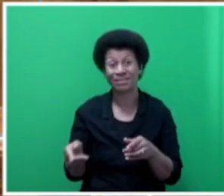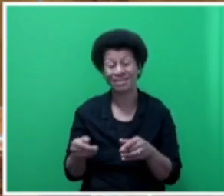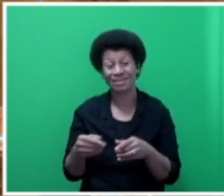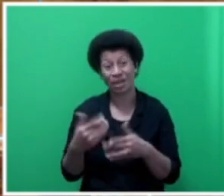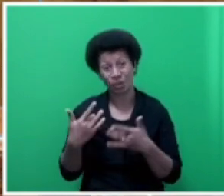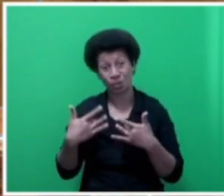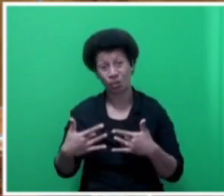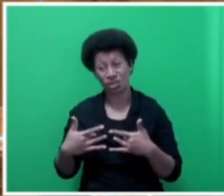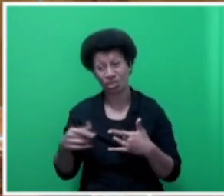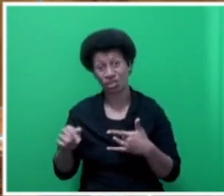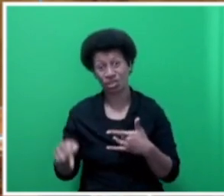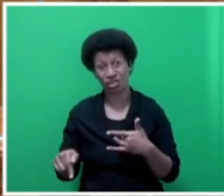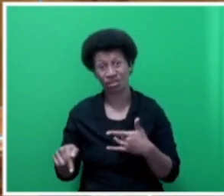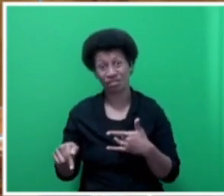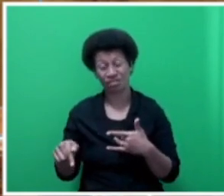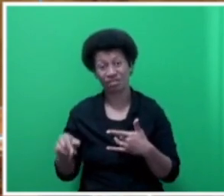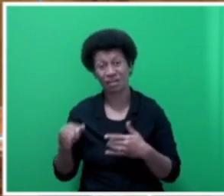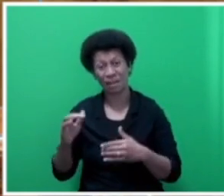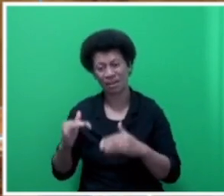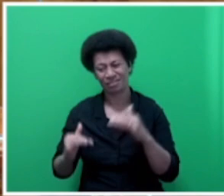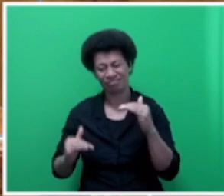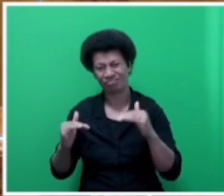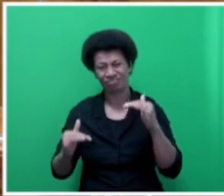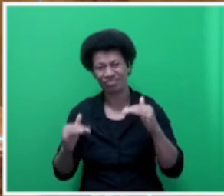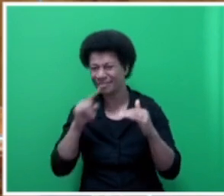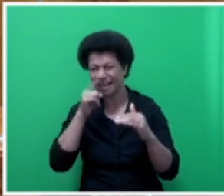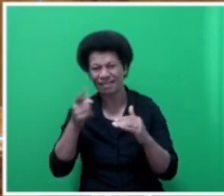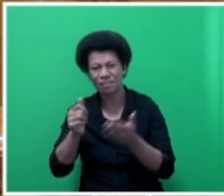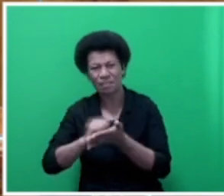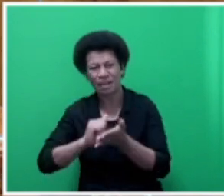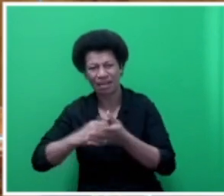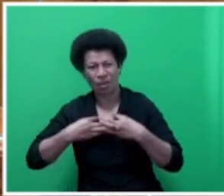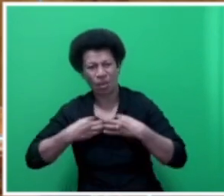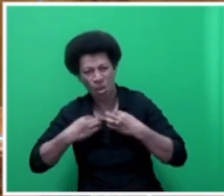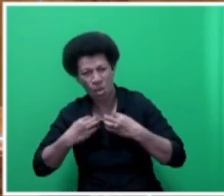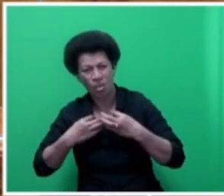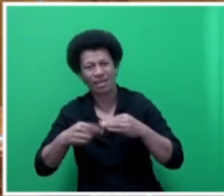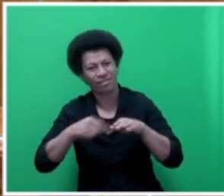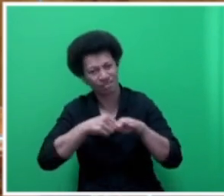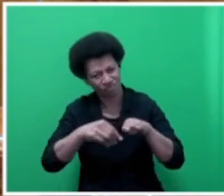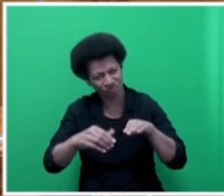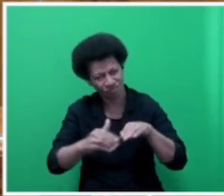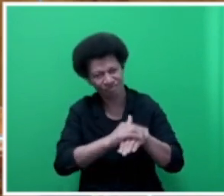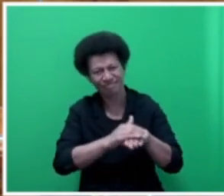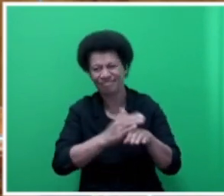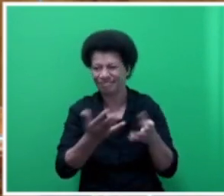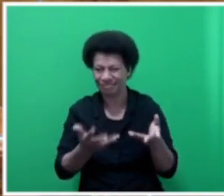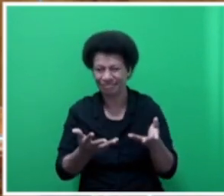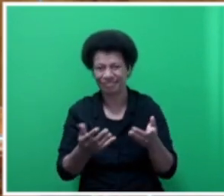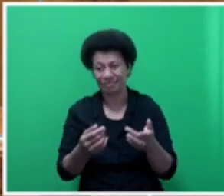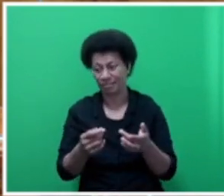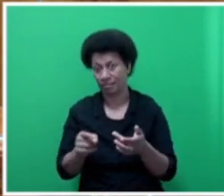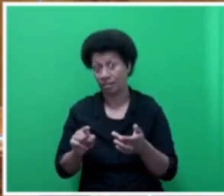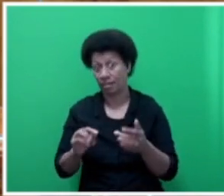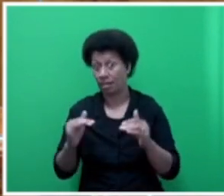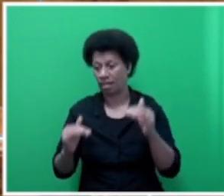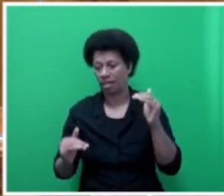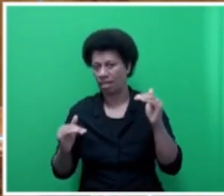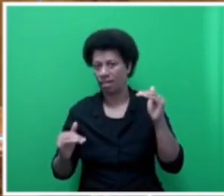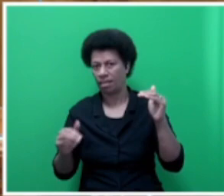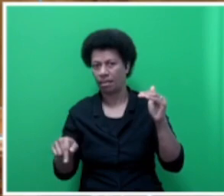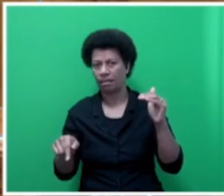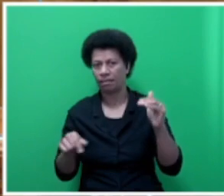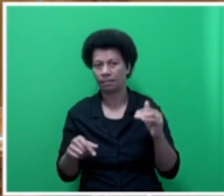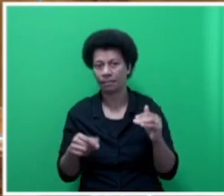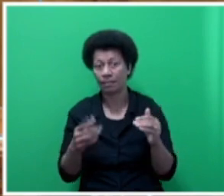in accessing items such as textiles and footwear. The basic principle of VAT is that it is broad-based and everyone